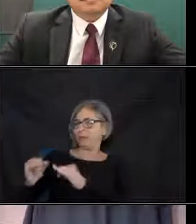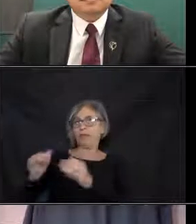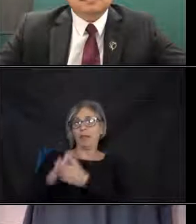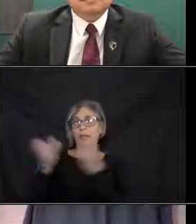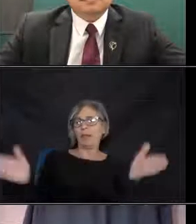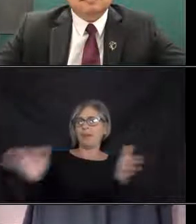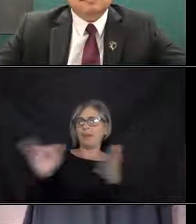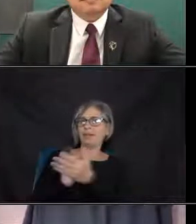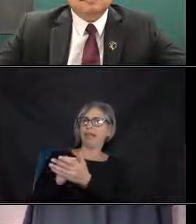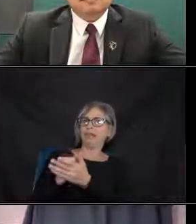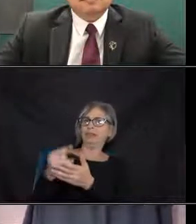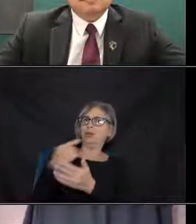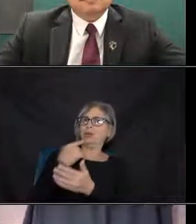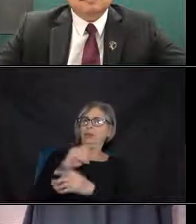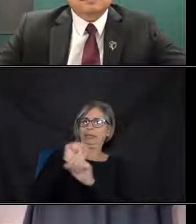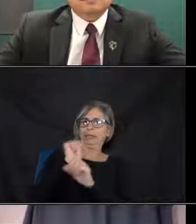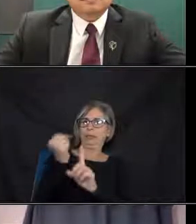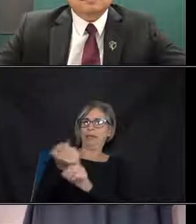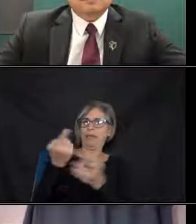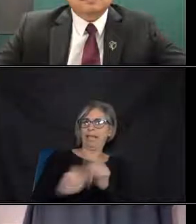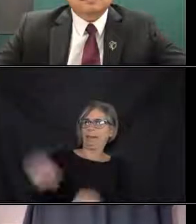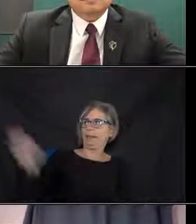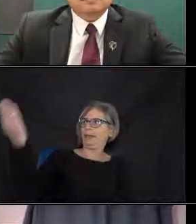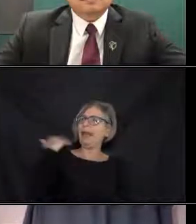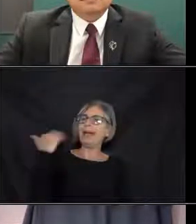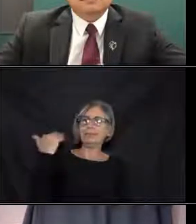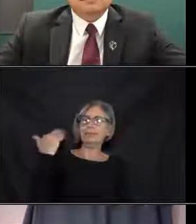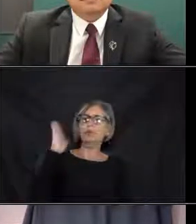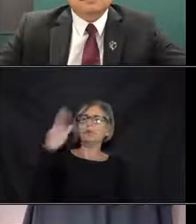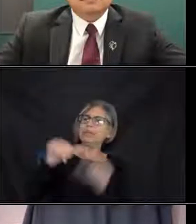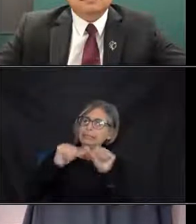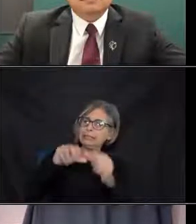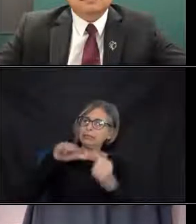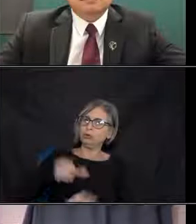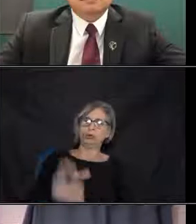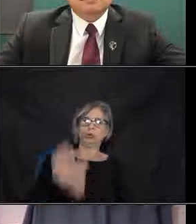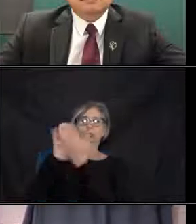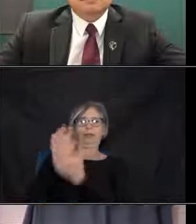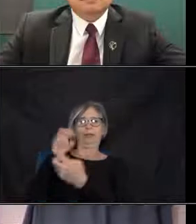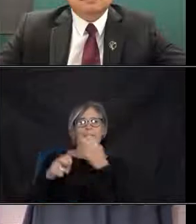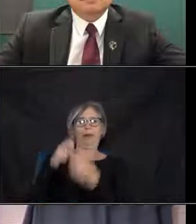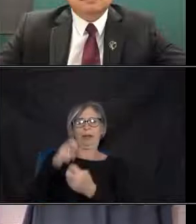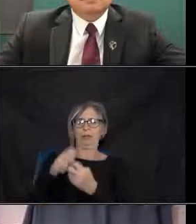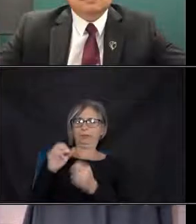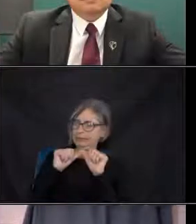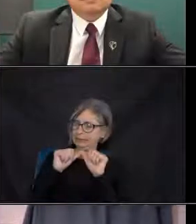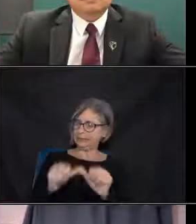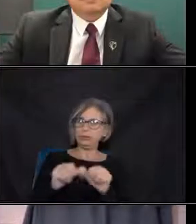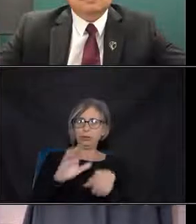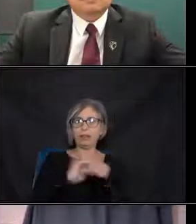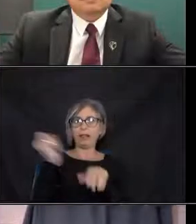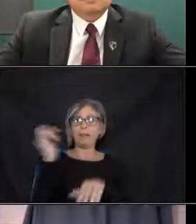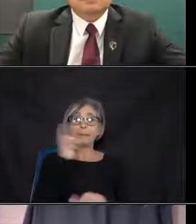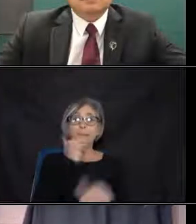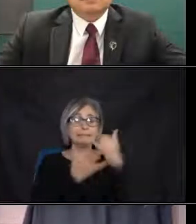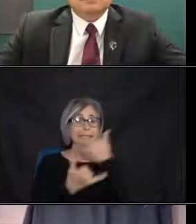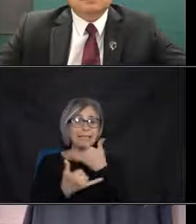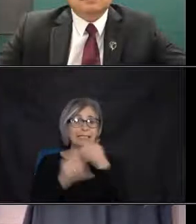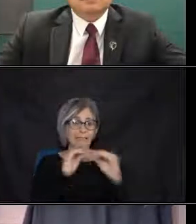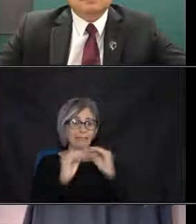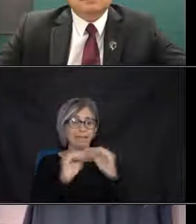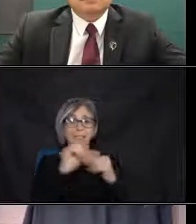with situations that have happened in the past. So we will continue to address those and we will call out the mistakes and fix them when they